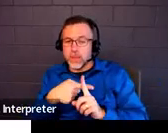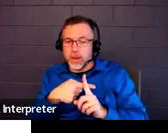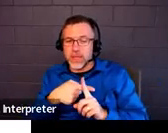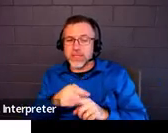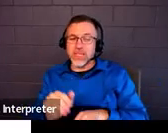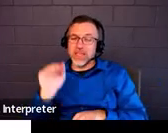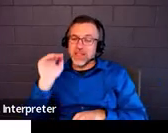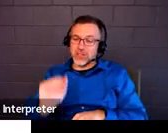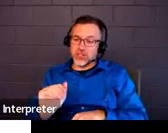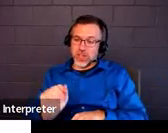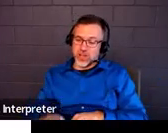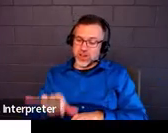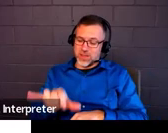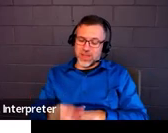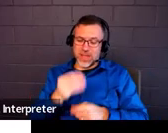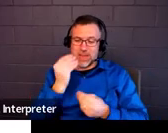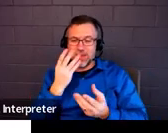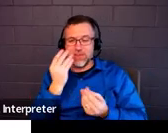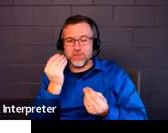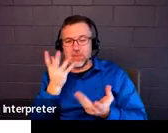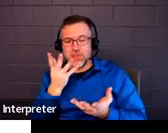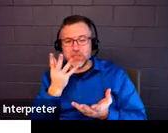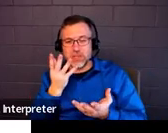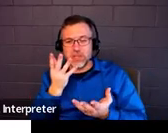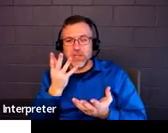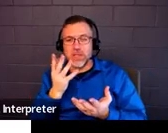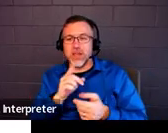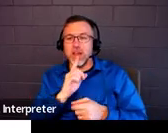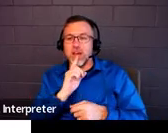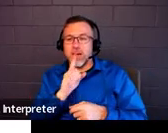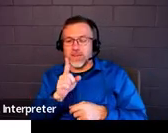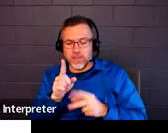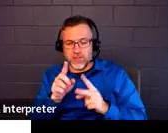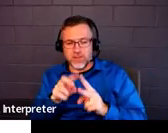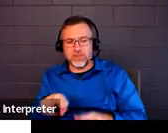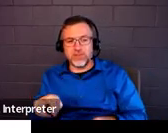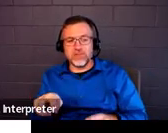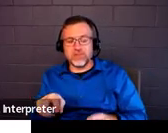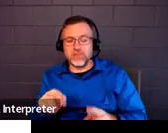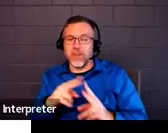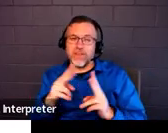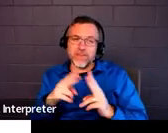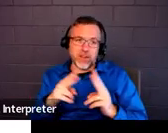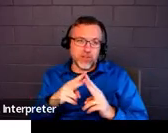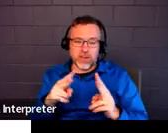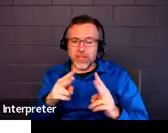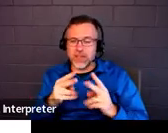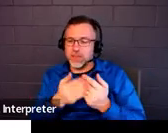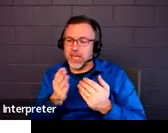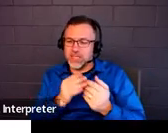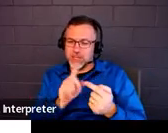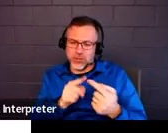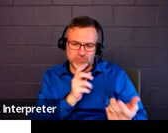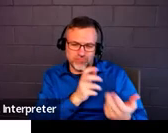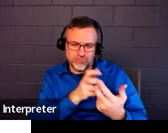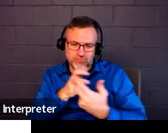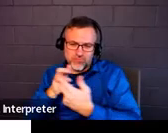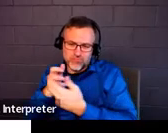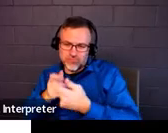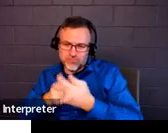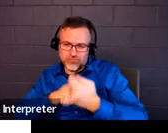child's materials are extremely adapted. They're not using the same